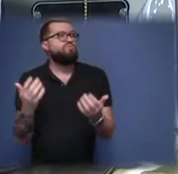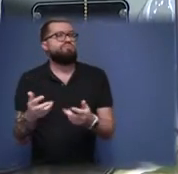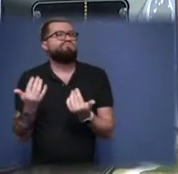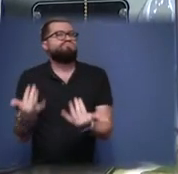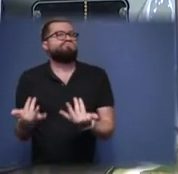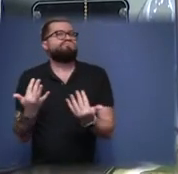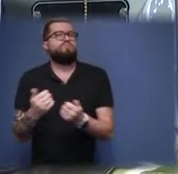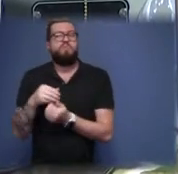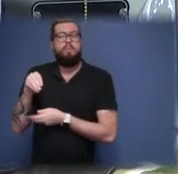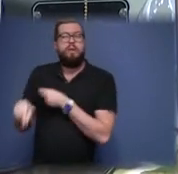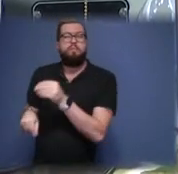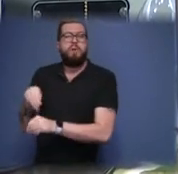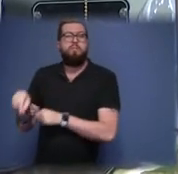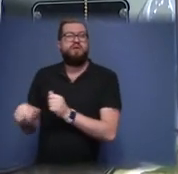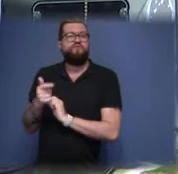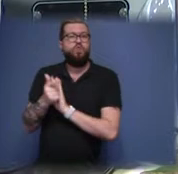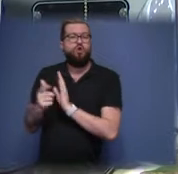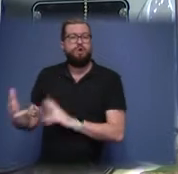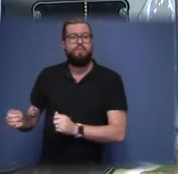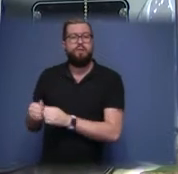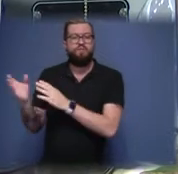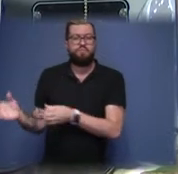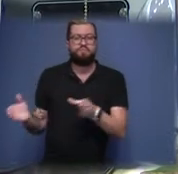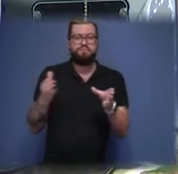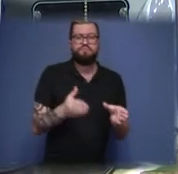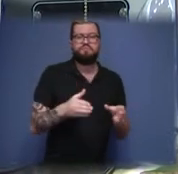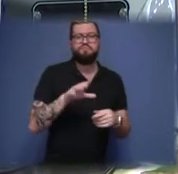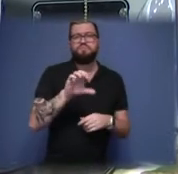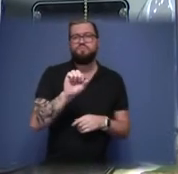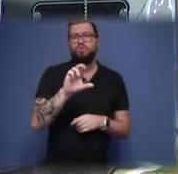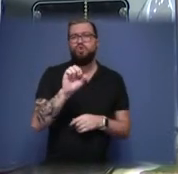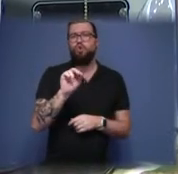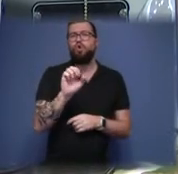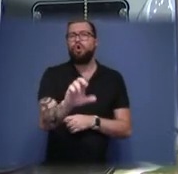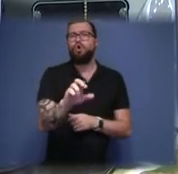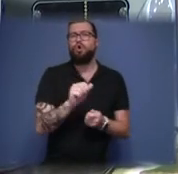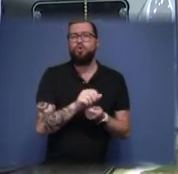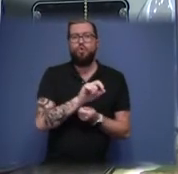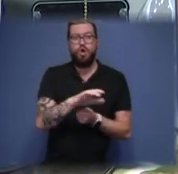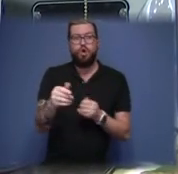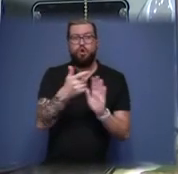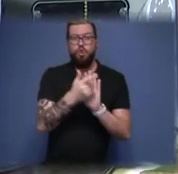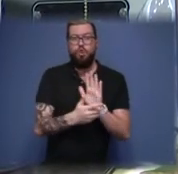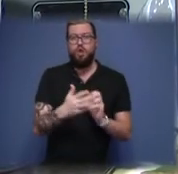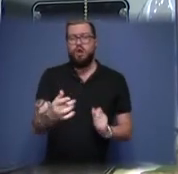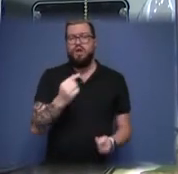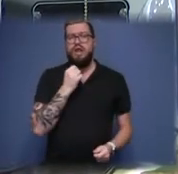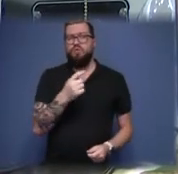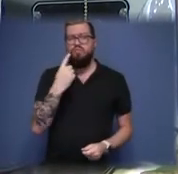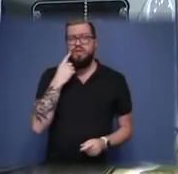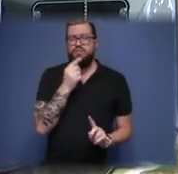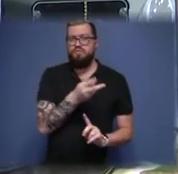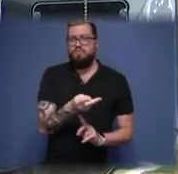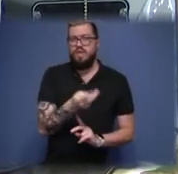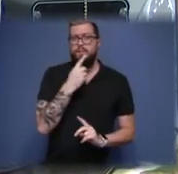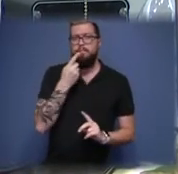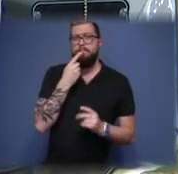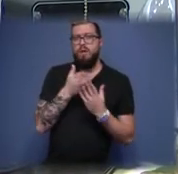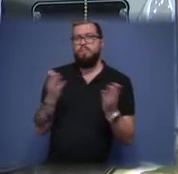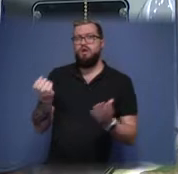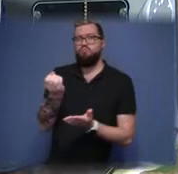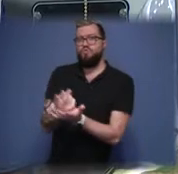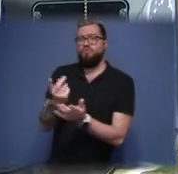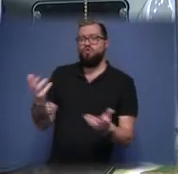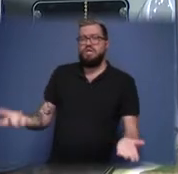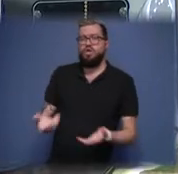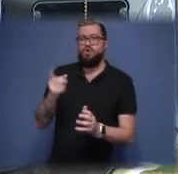the coroner question, although neither the coroner nor her solicitor, I understand that public approval